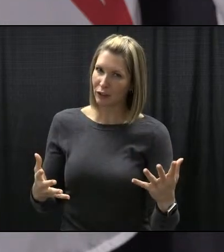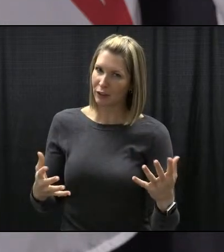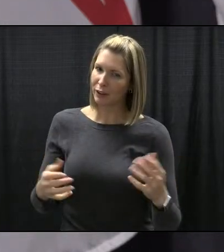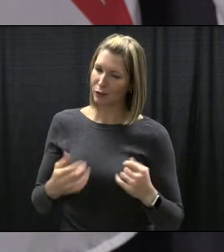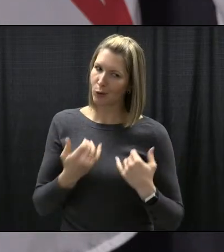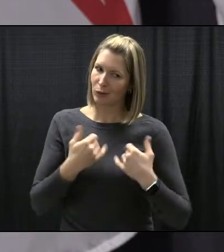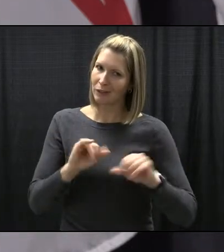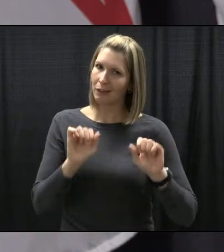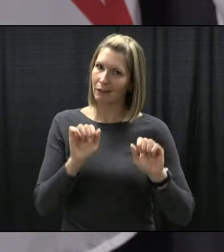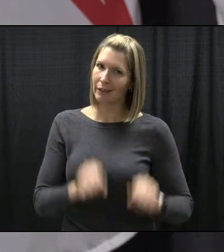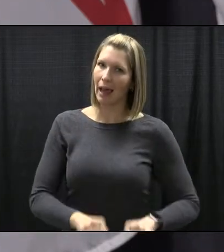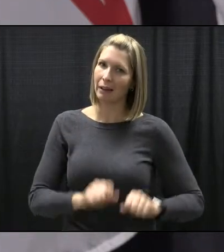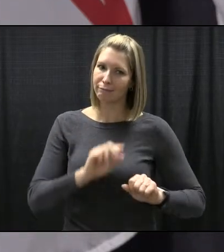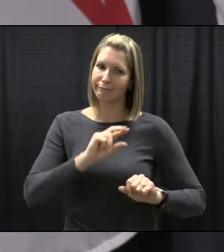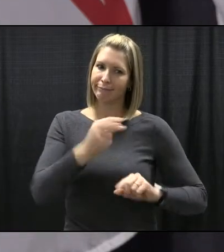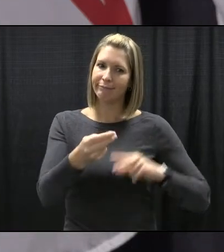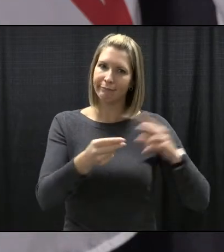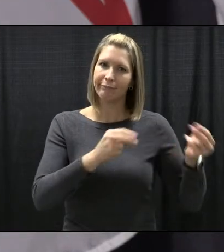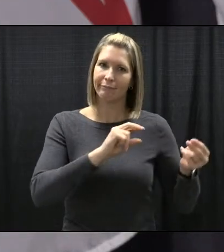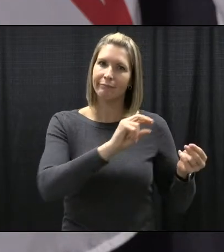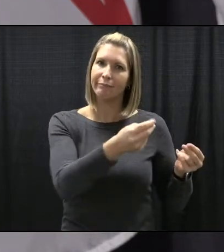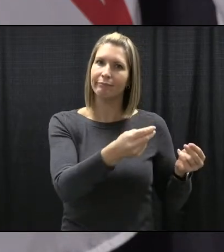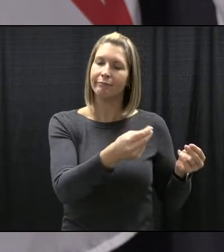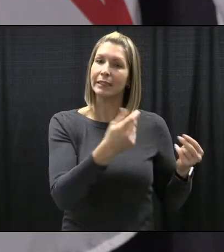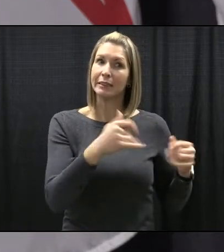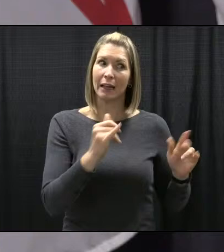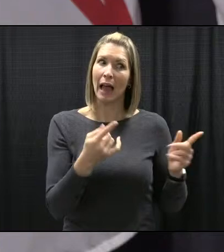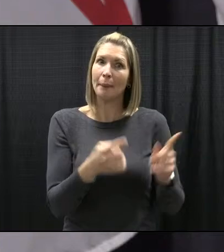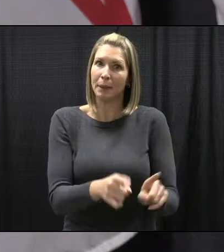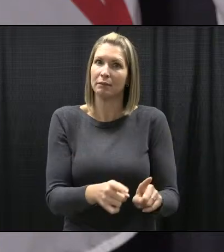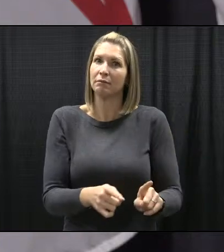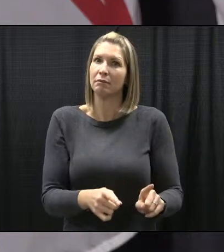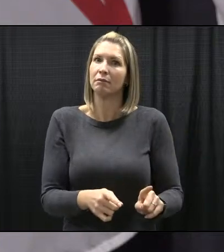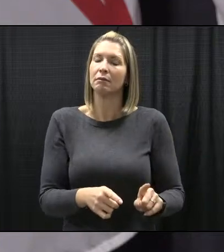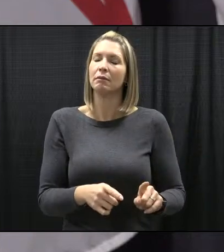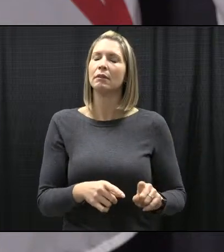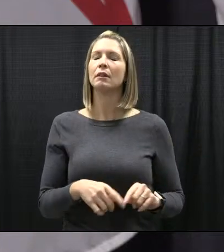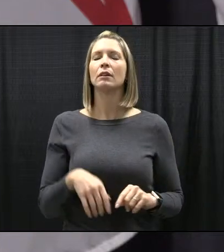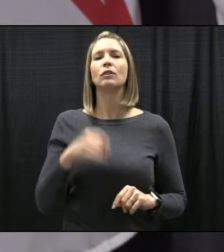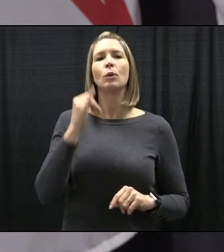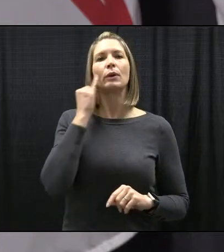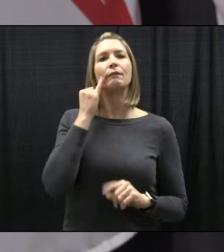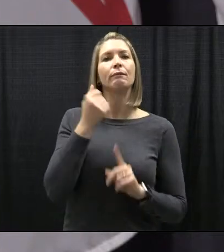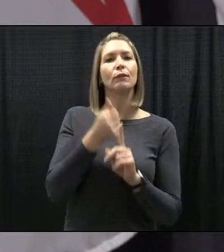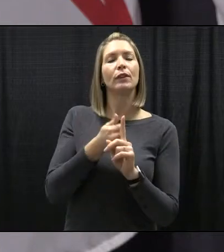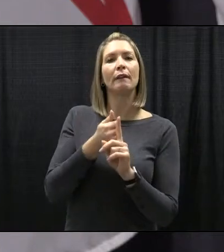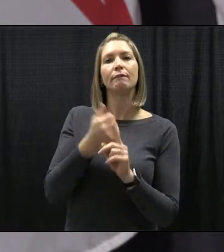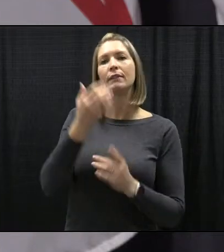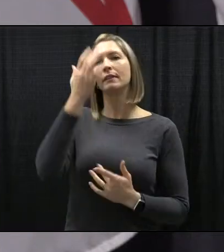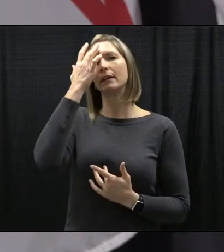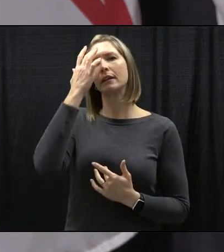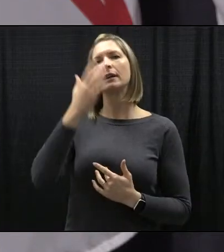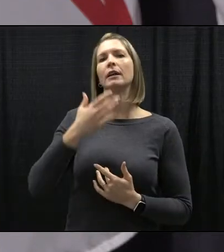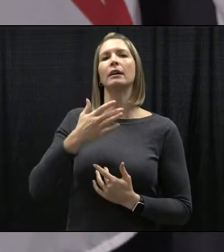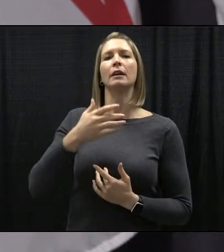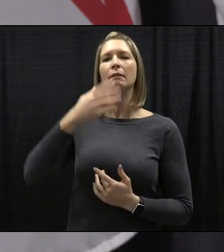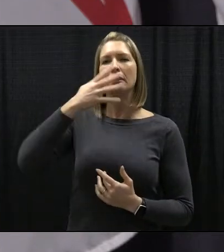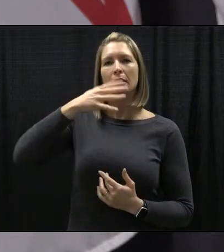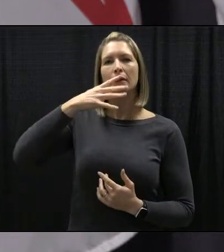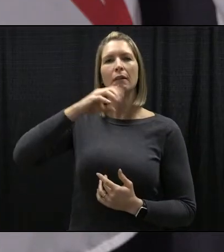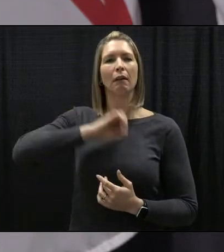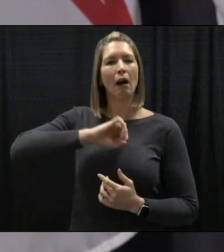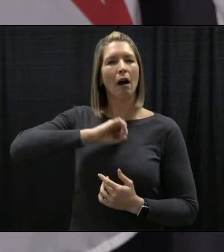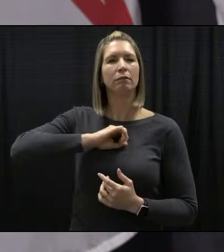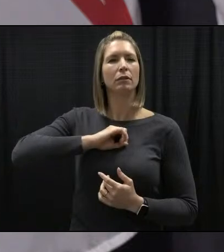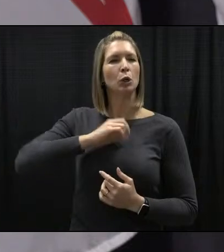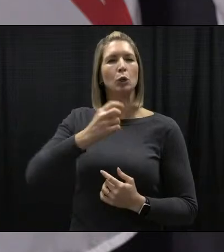potential for spread even in people who are fully vaccinated. So if you have symptoms, we want you to get tested, so make sure you do go on and